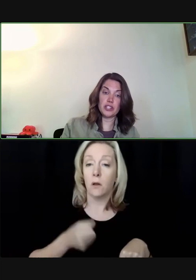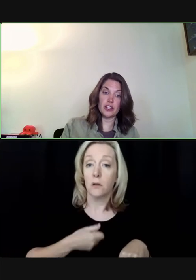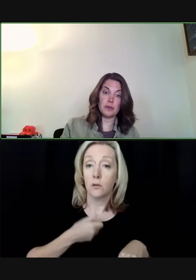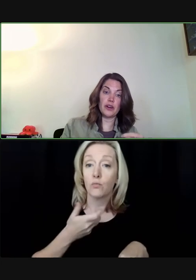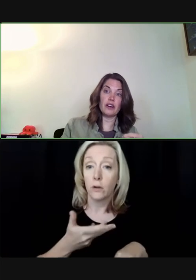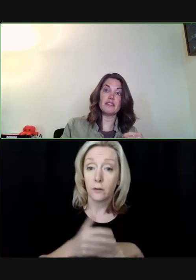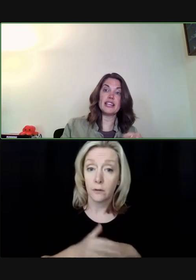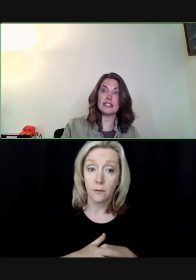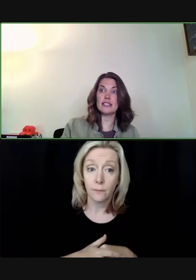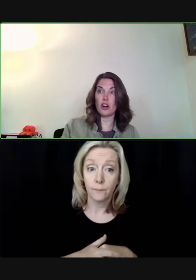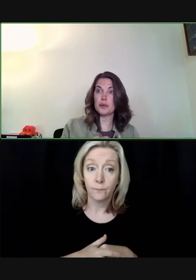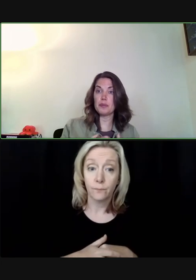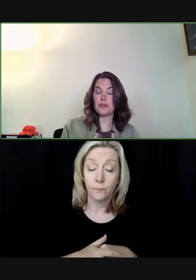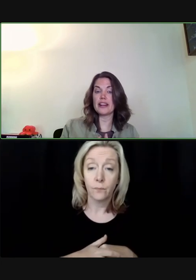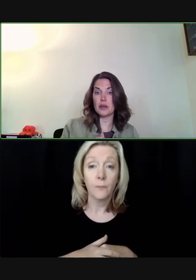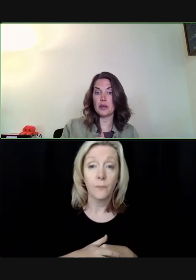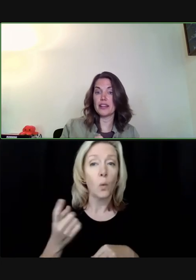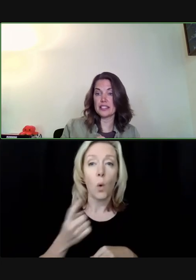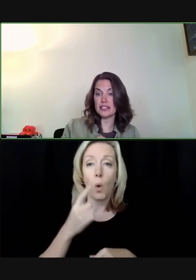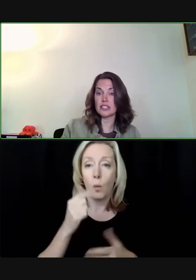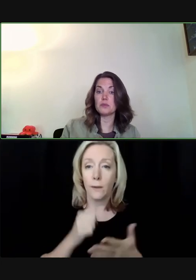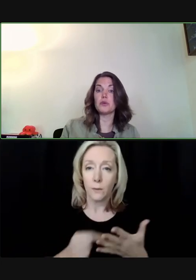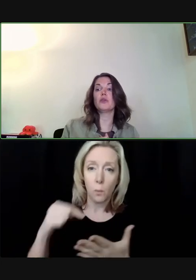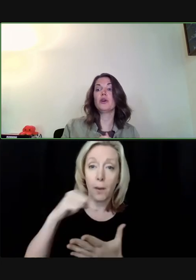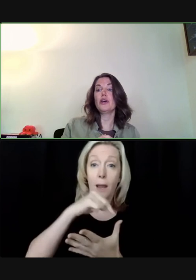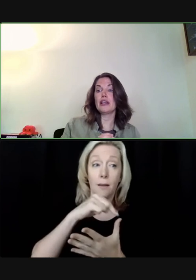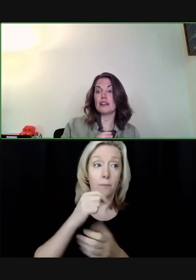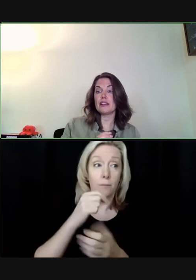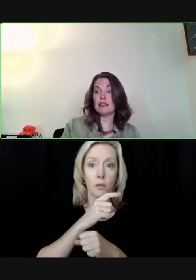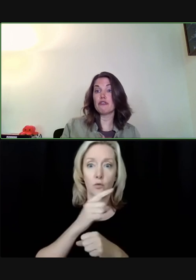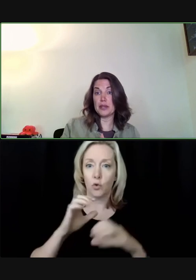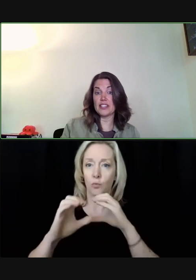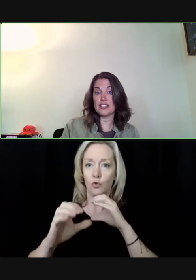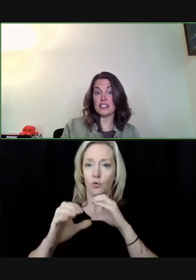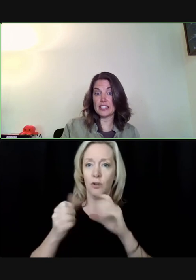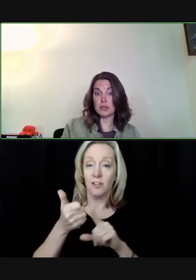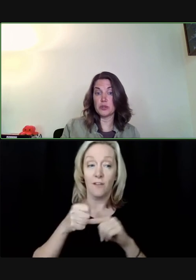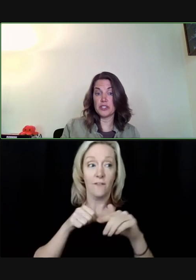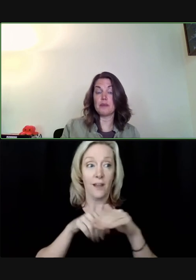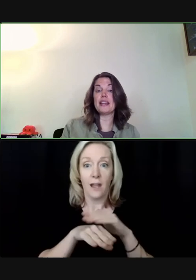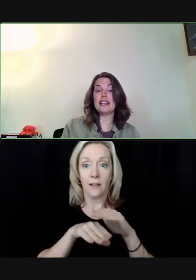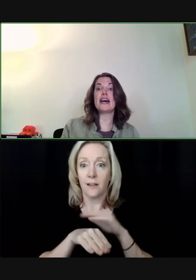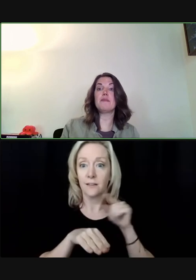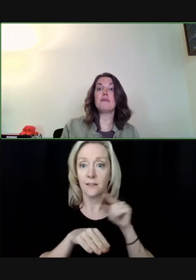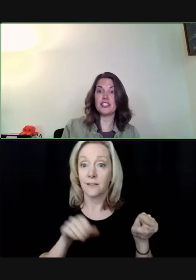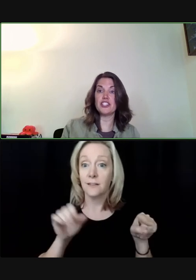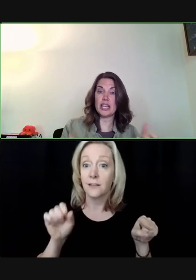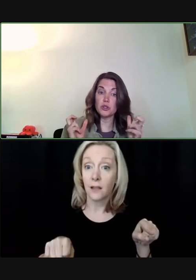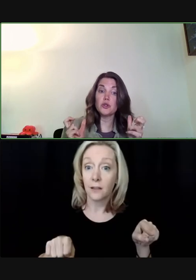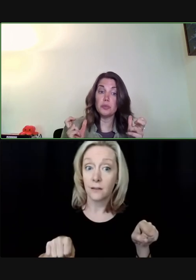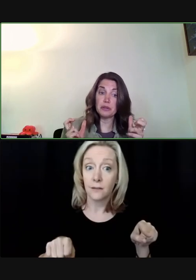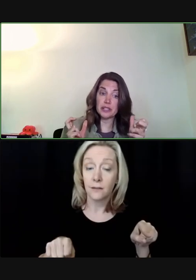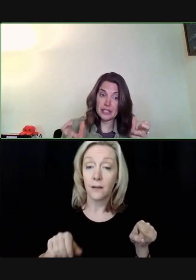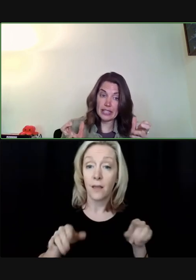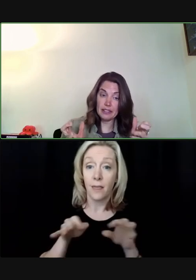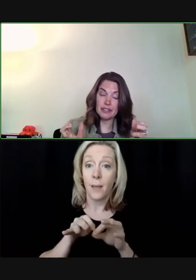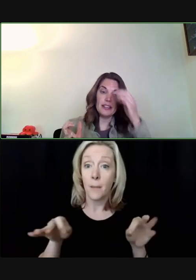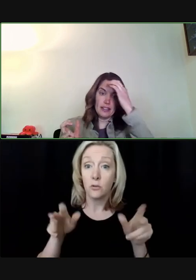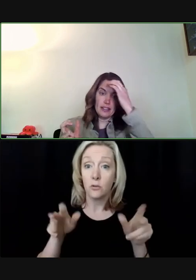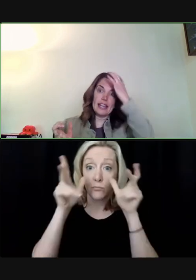initial things that we talked about are we providing them with an accessible information that's accessible to them? Is that message able to